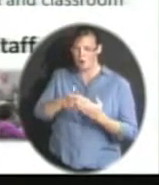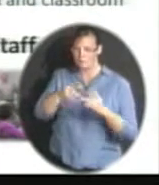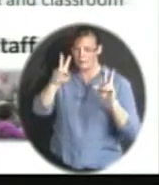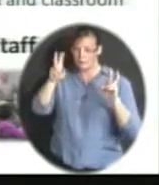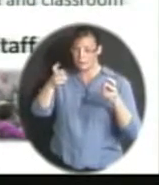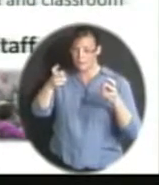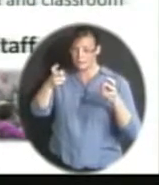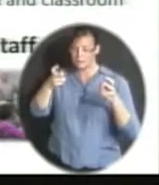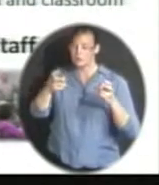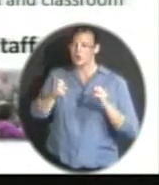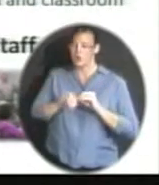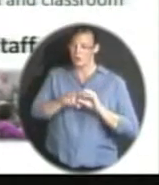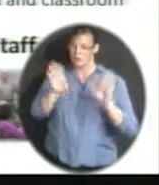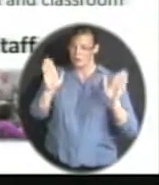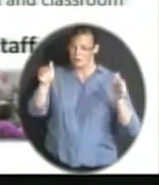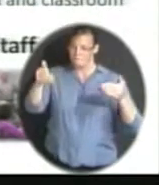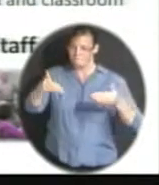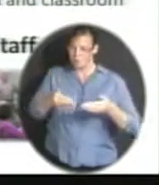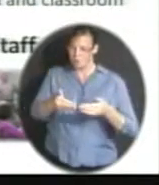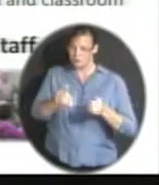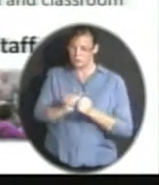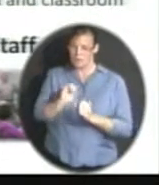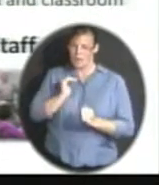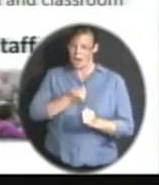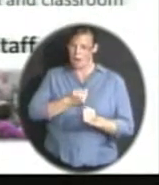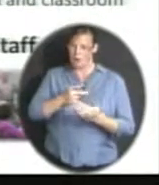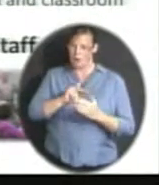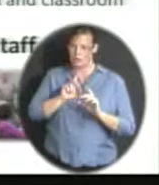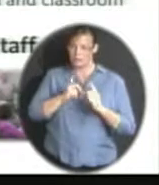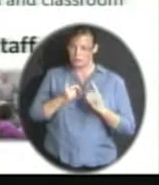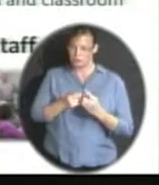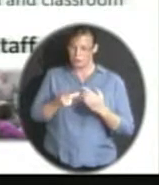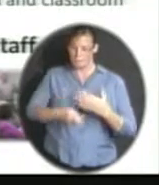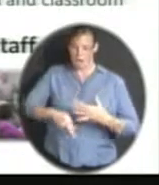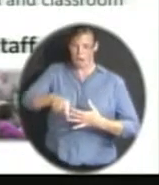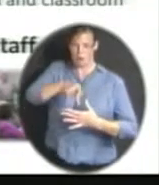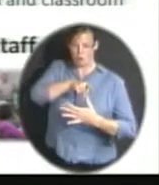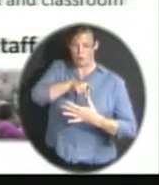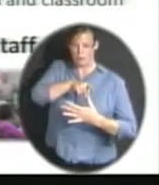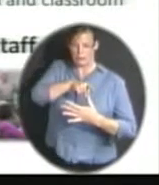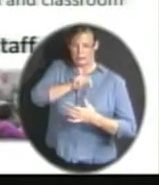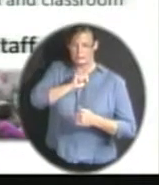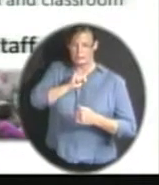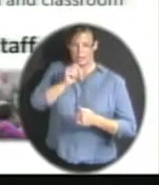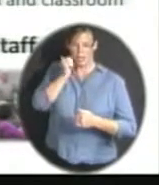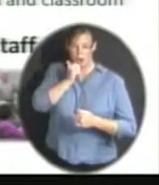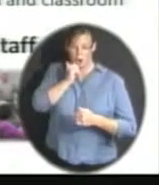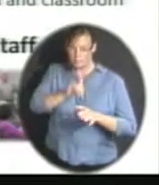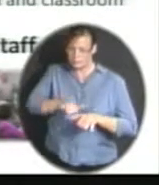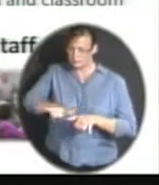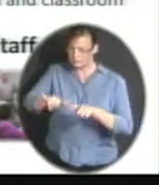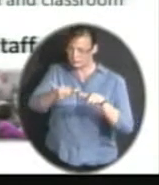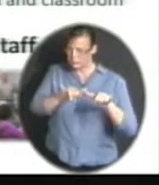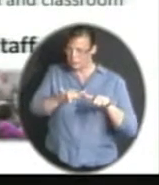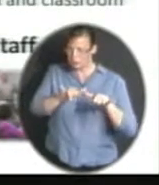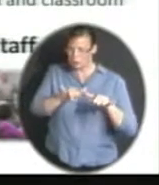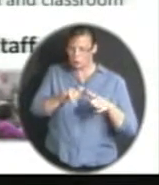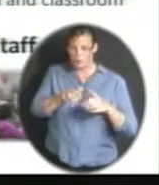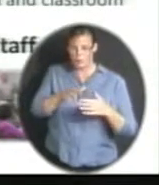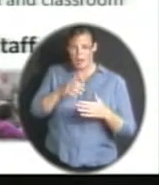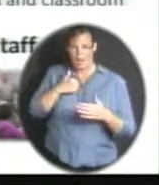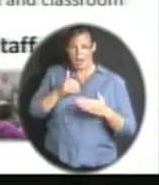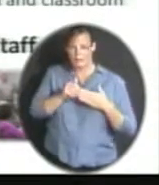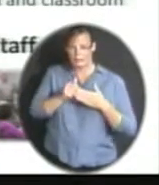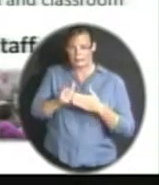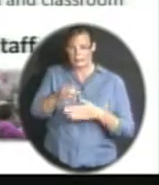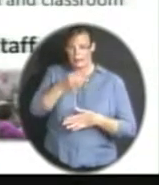topics are clearly focused around our district priorities, Common Core standards. We had leading